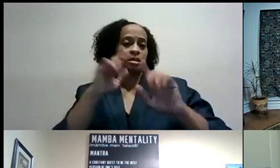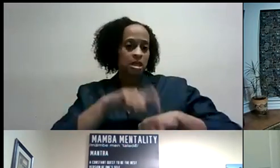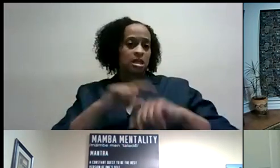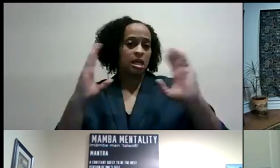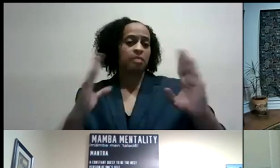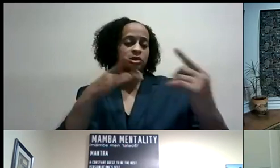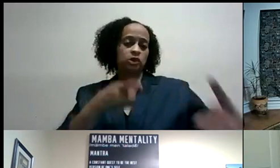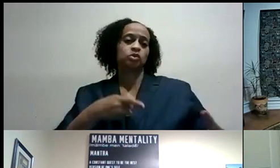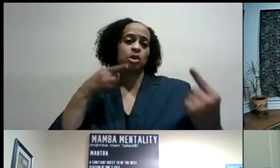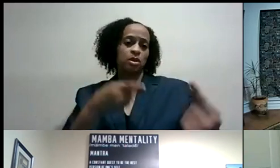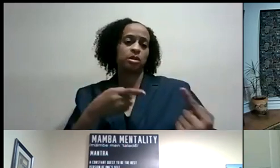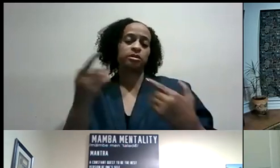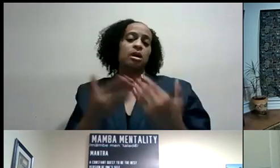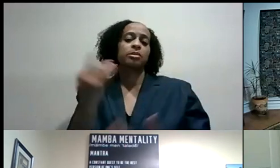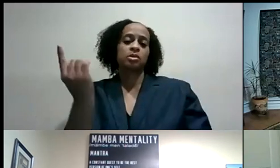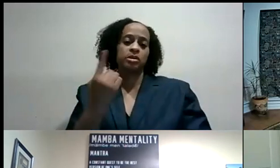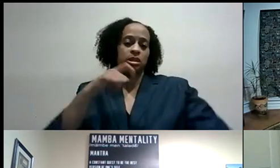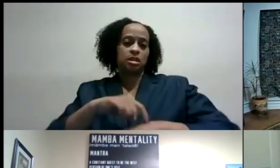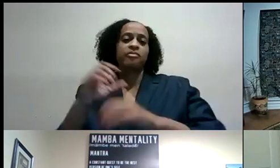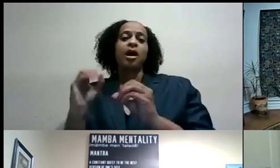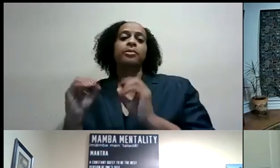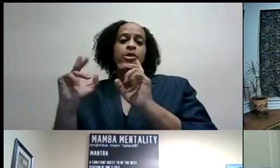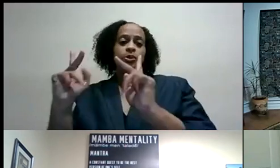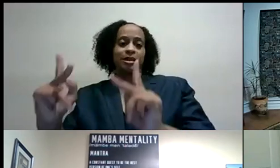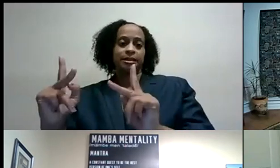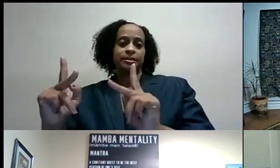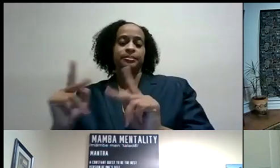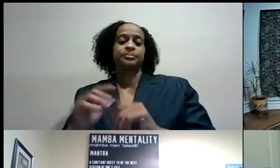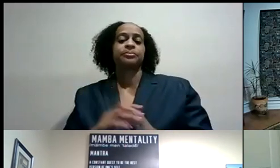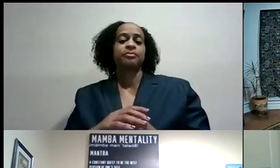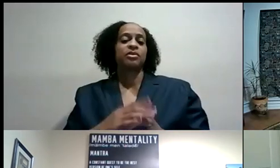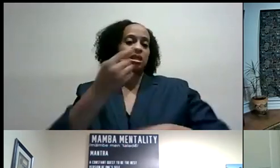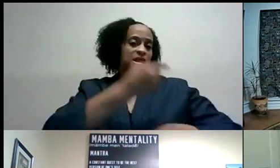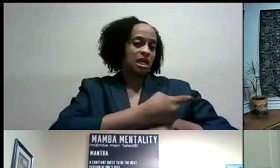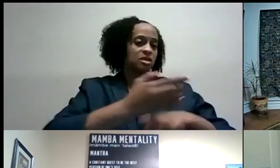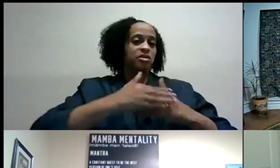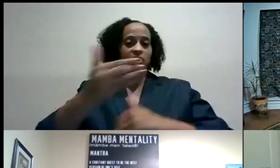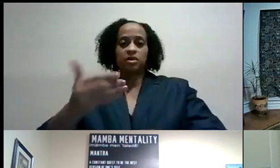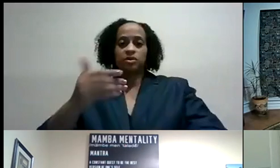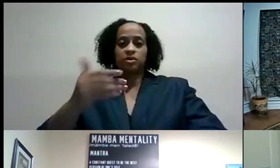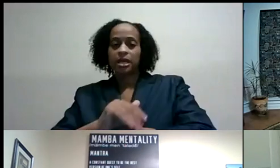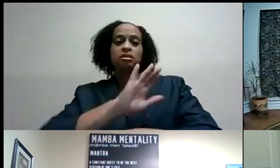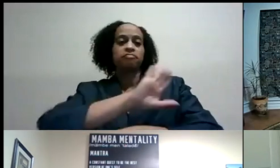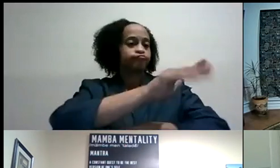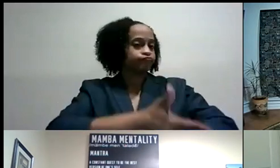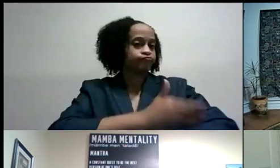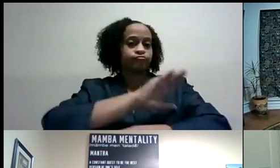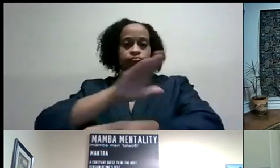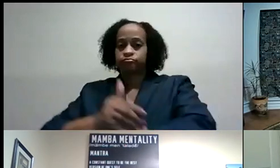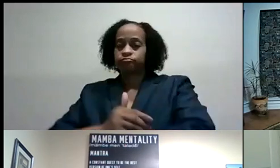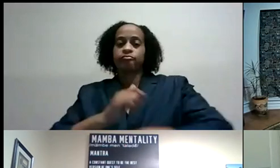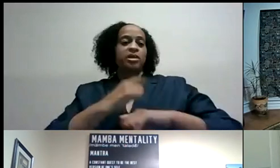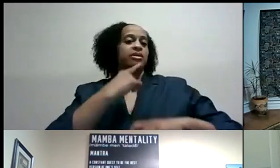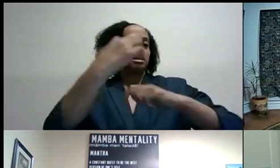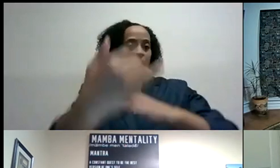there's almost always a period of opportunity. Days follow nights, night follows days, the tide goes out, it comes